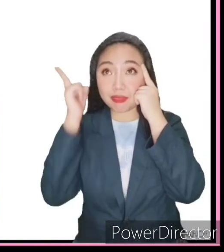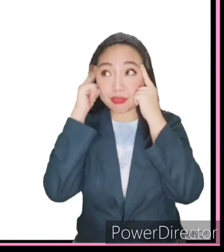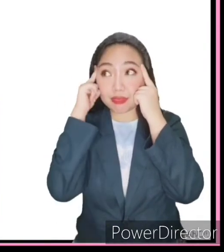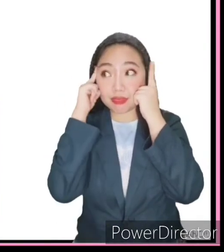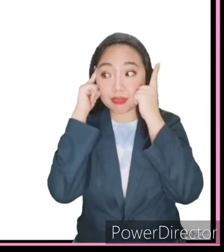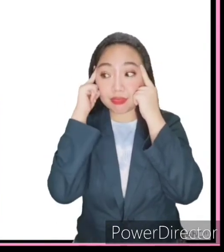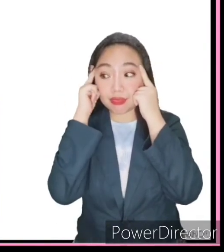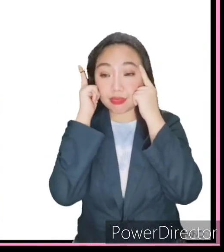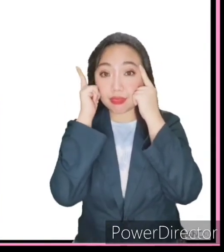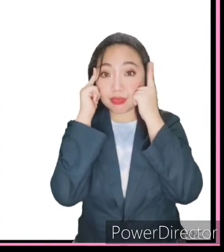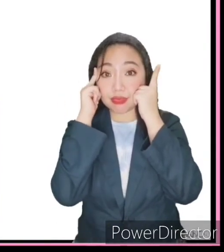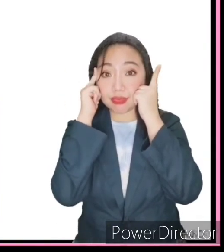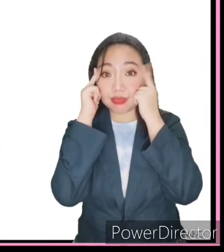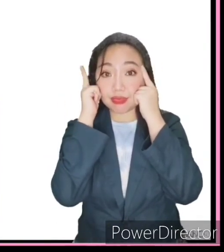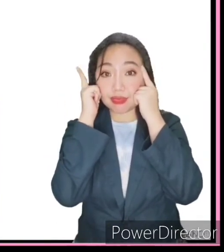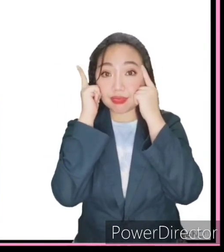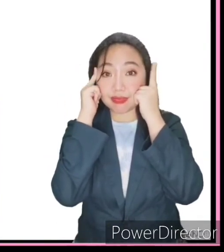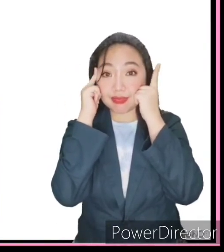Time to think.